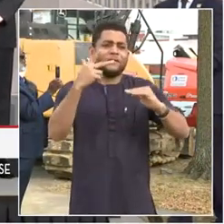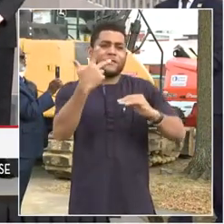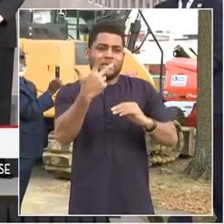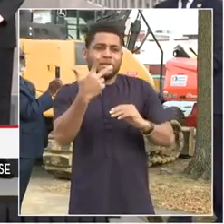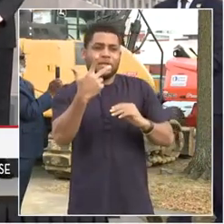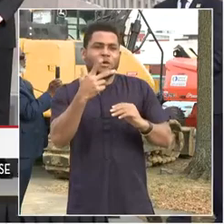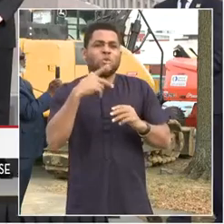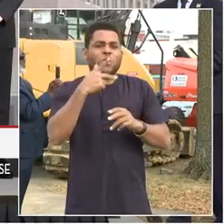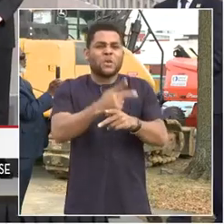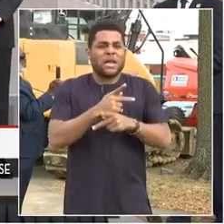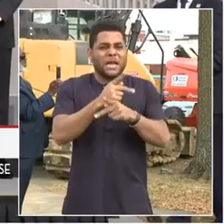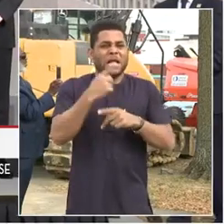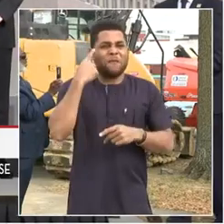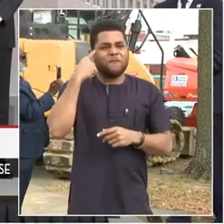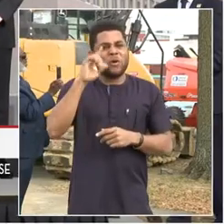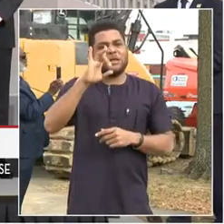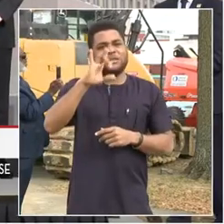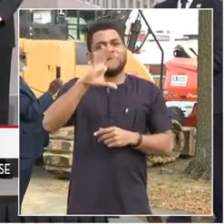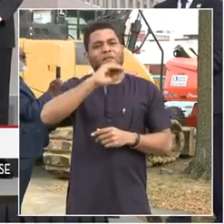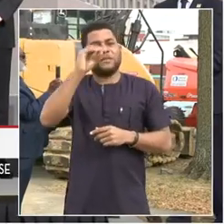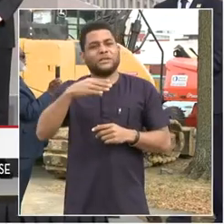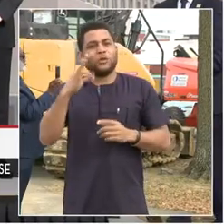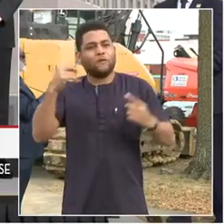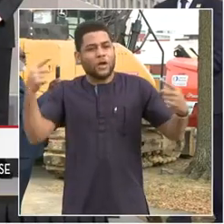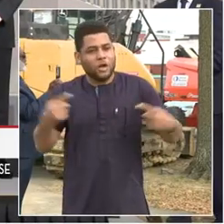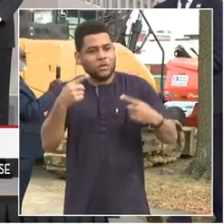traumas that actually occur here in Ward 7 and 8.